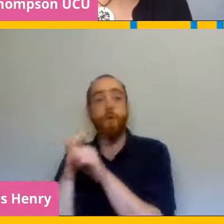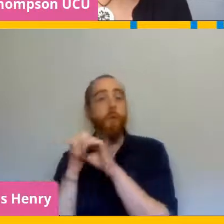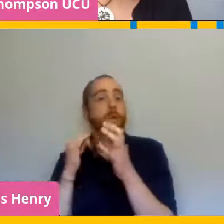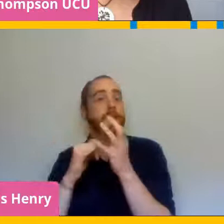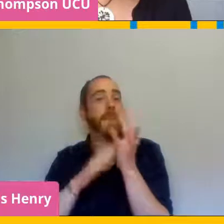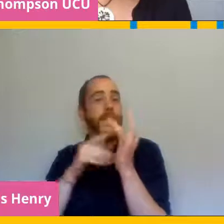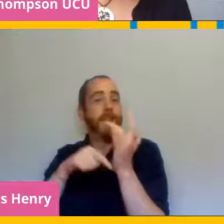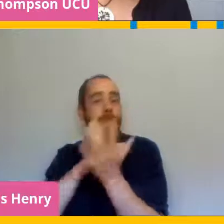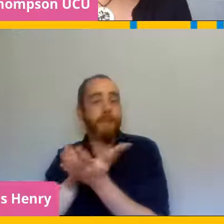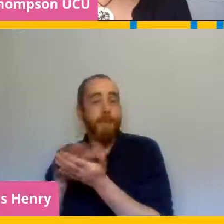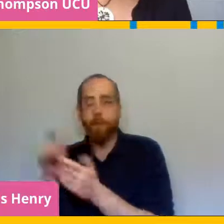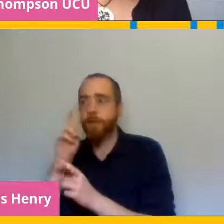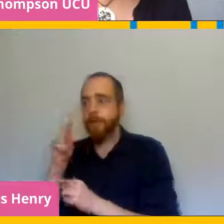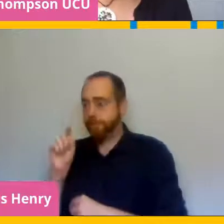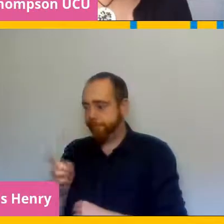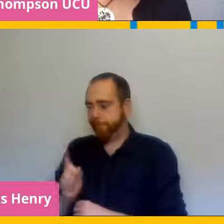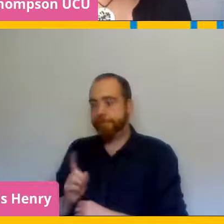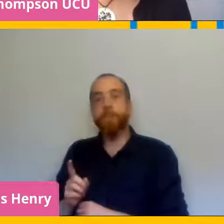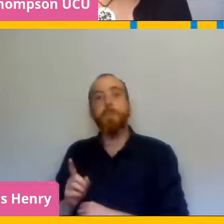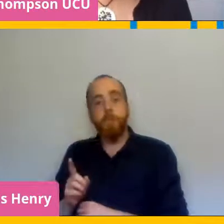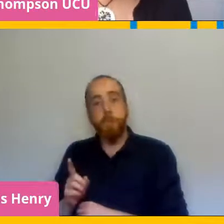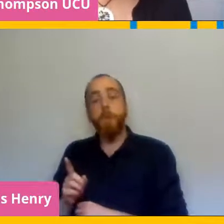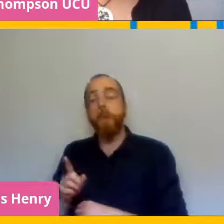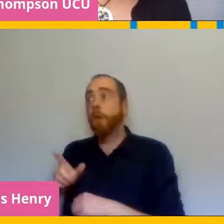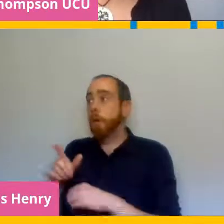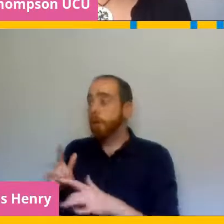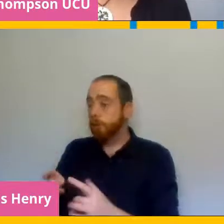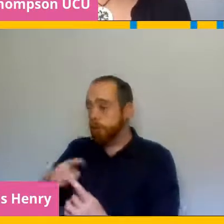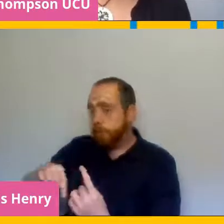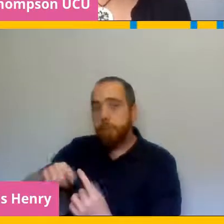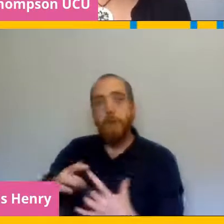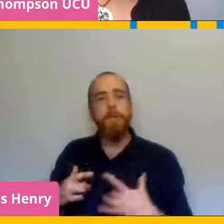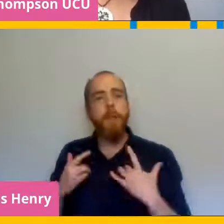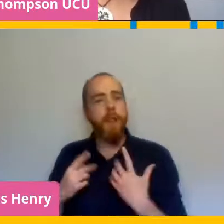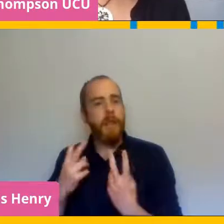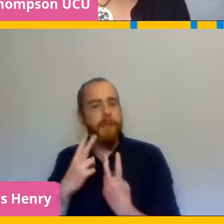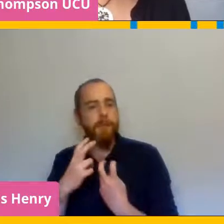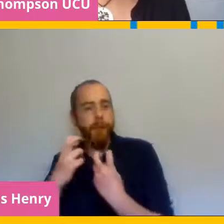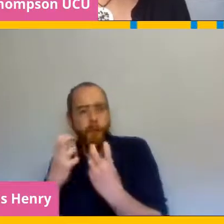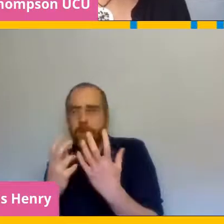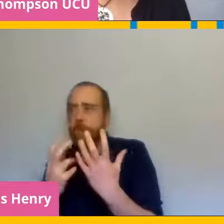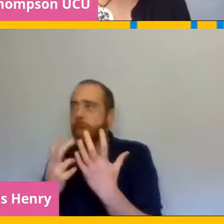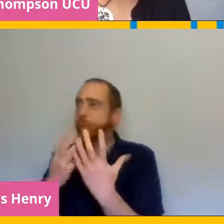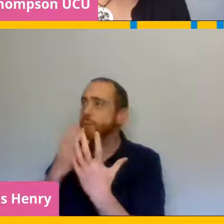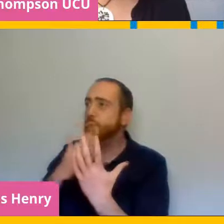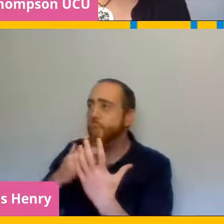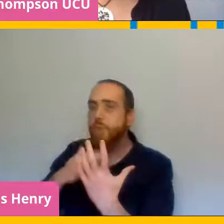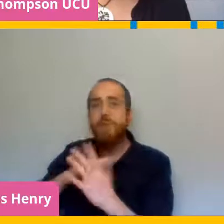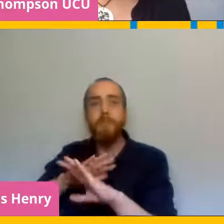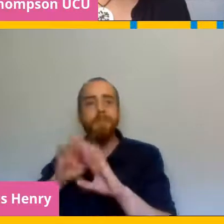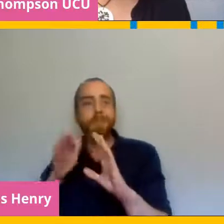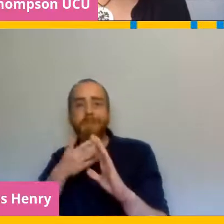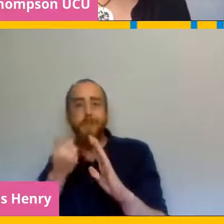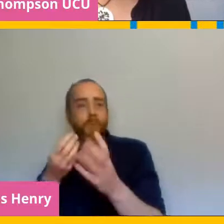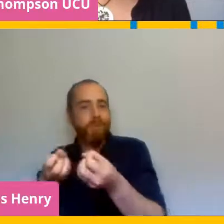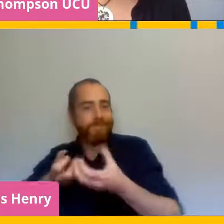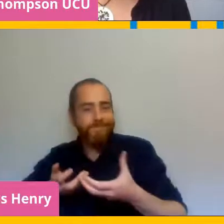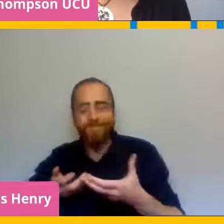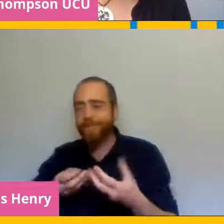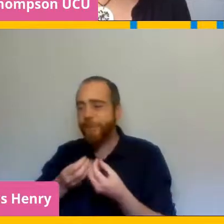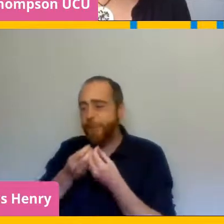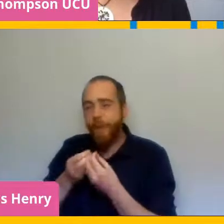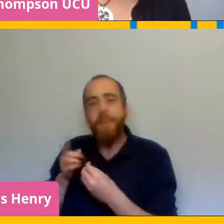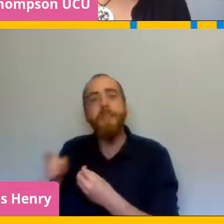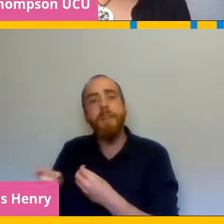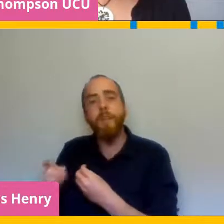extent of anger among those who are exploited and those colleagues of those who are exploited. And it shows us how restrictive trade union